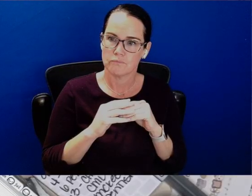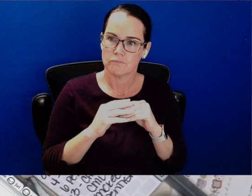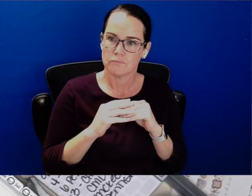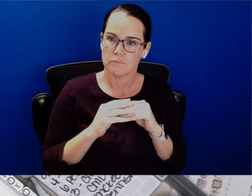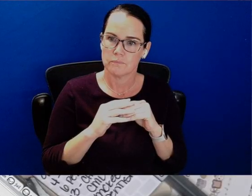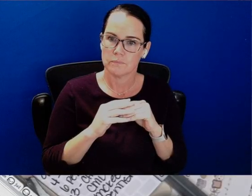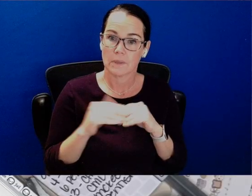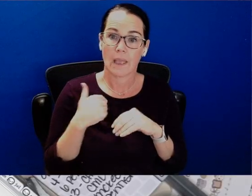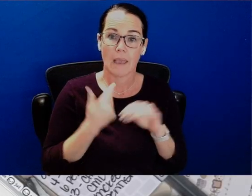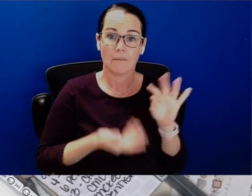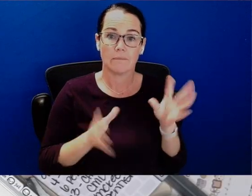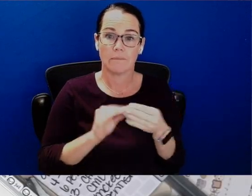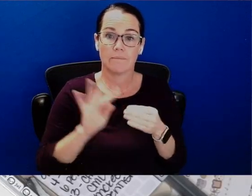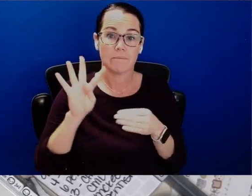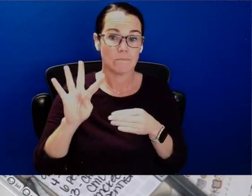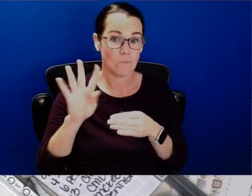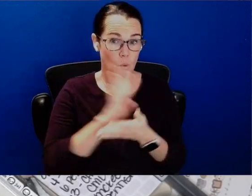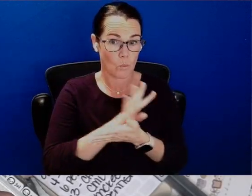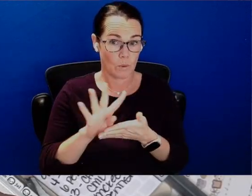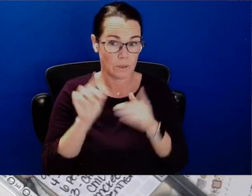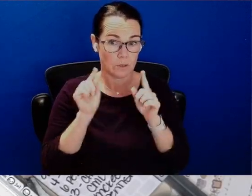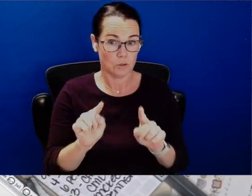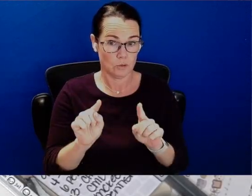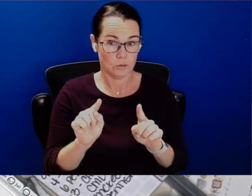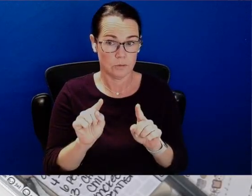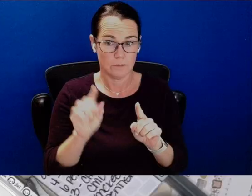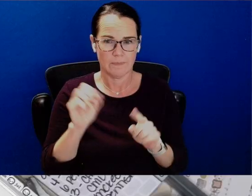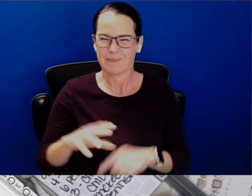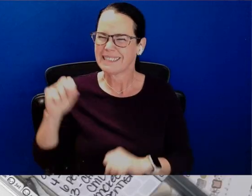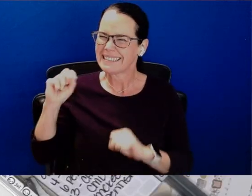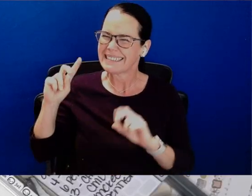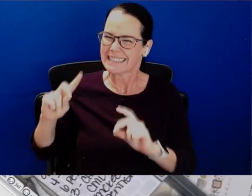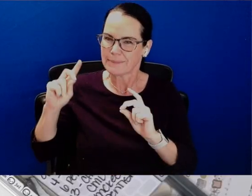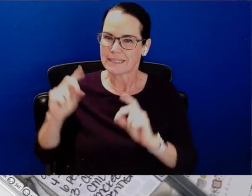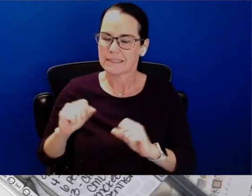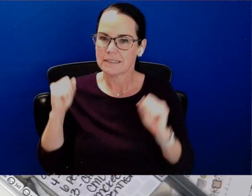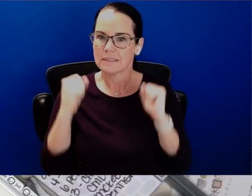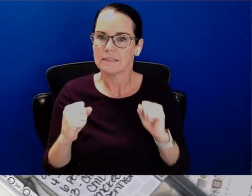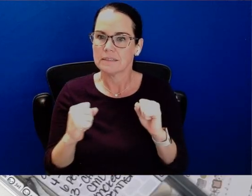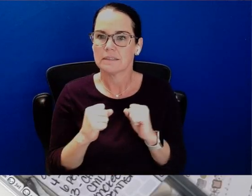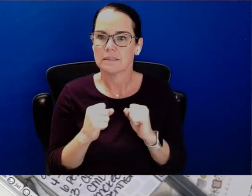there are 4 weeks in February. Damn it.